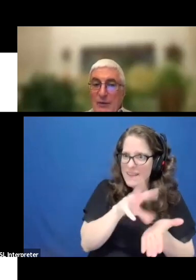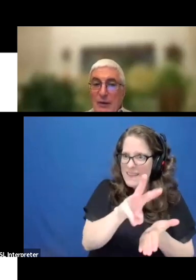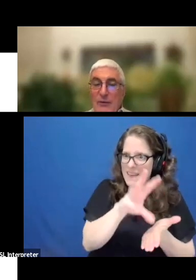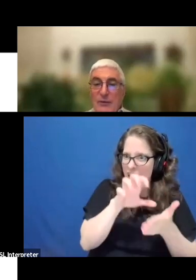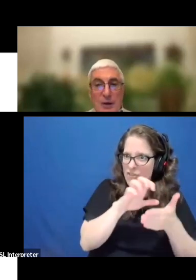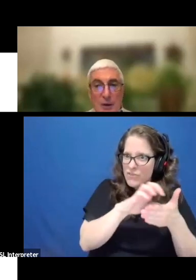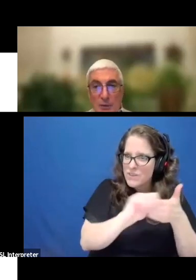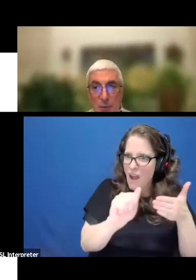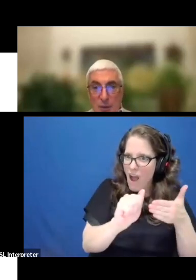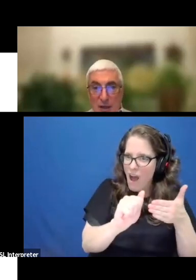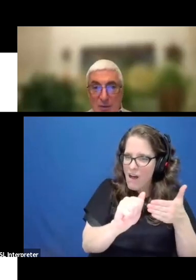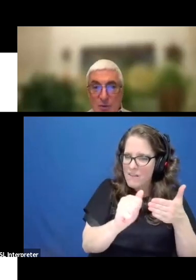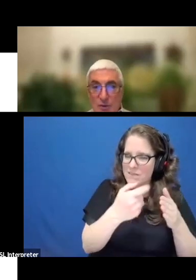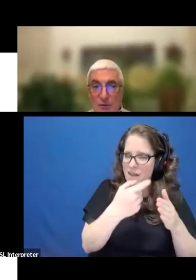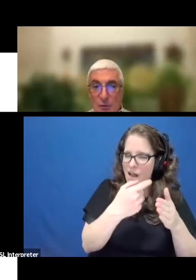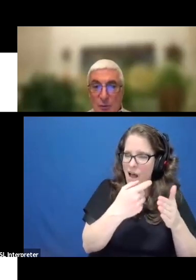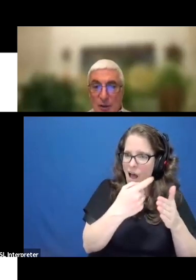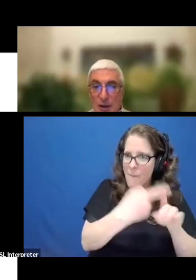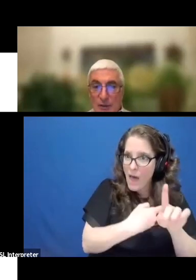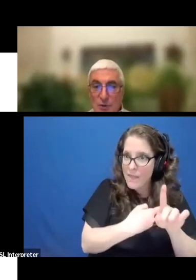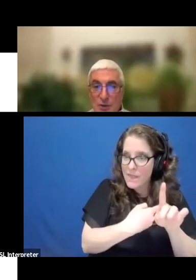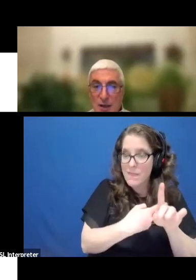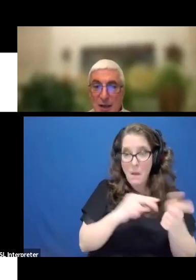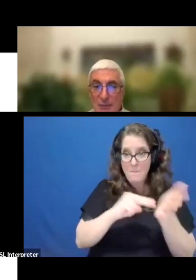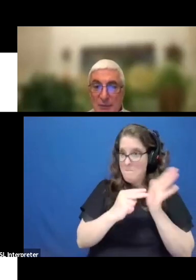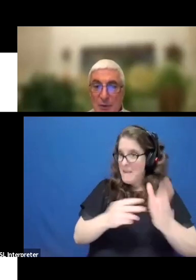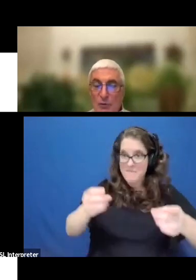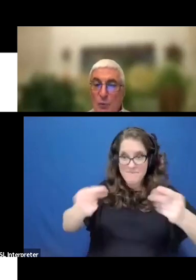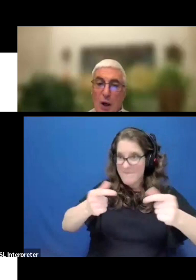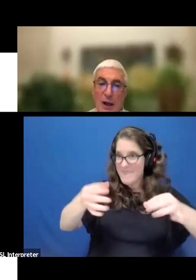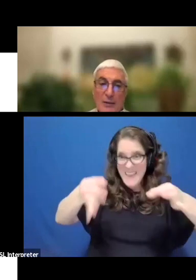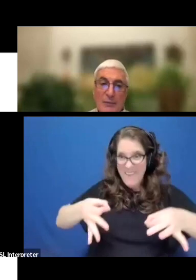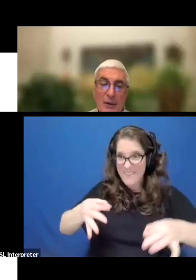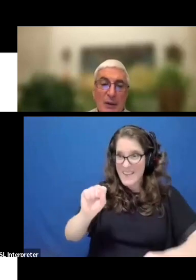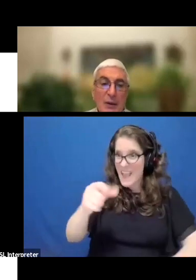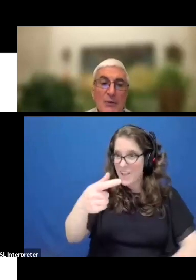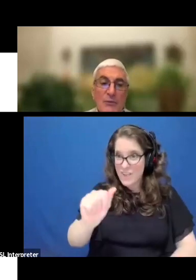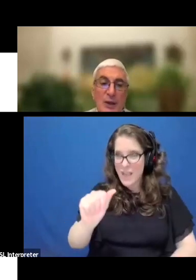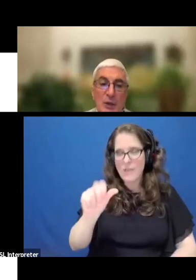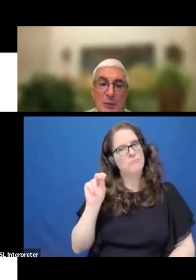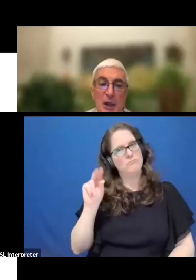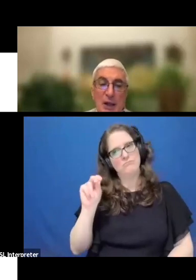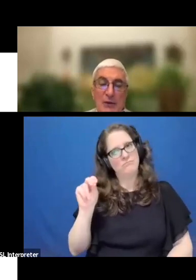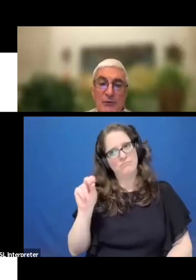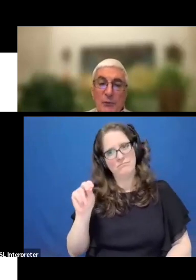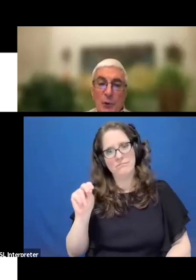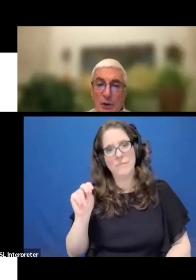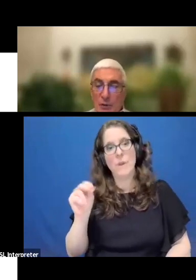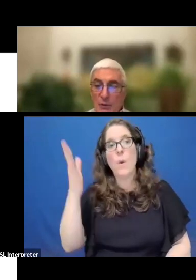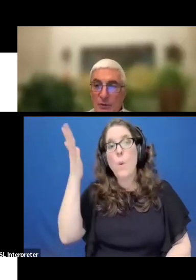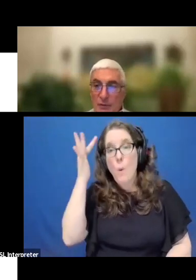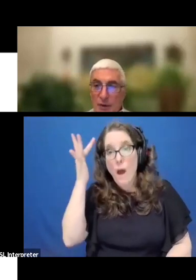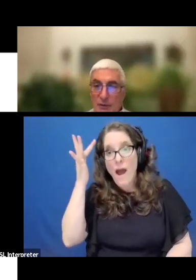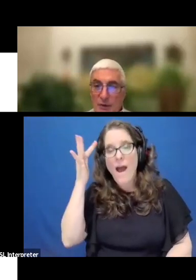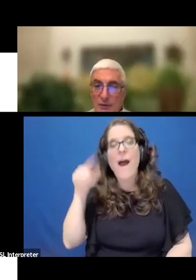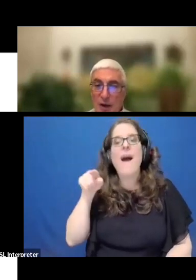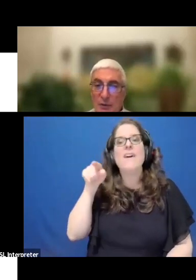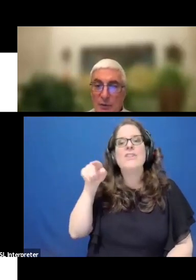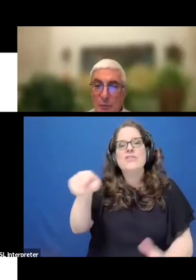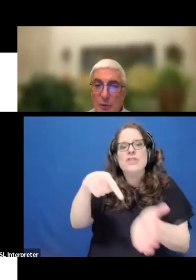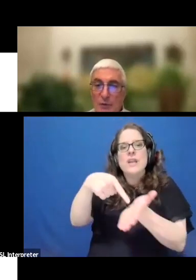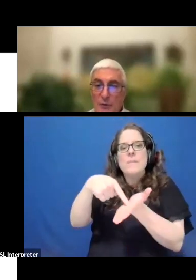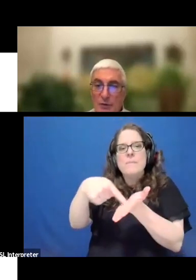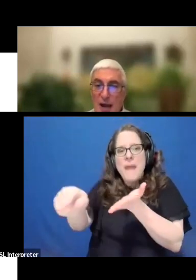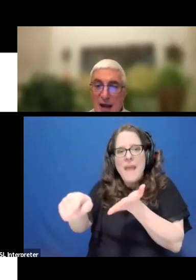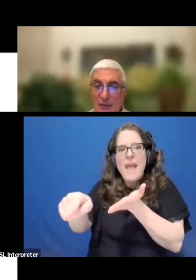that doesn't necessarily mean she's doing SGA. Here's why. Phoebe pays